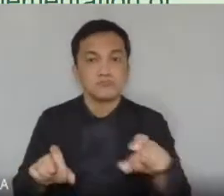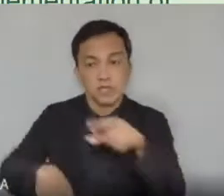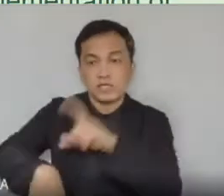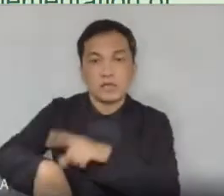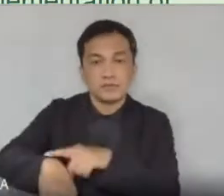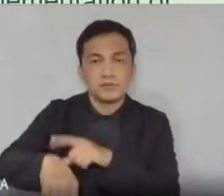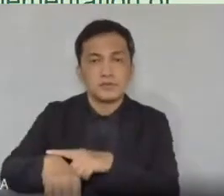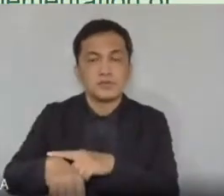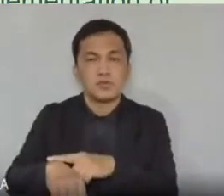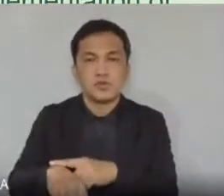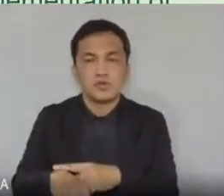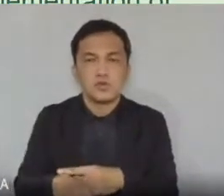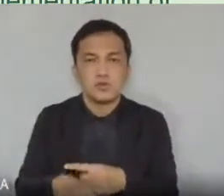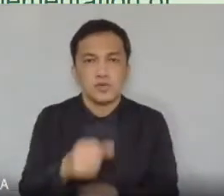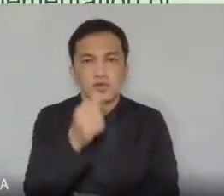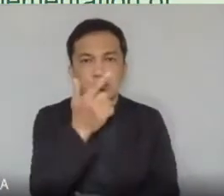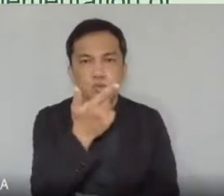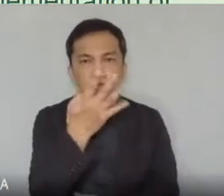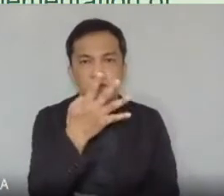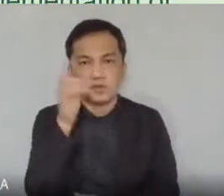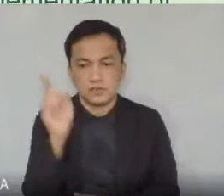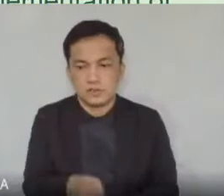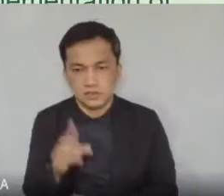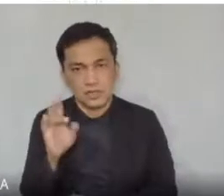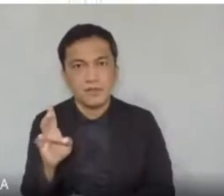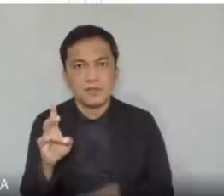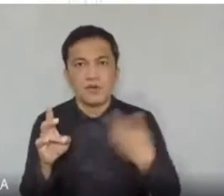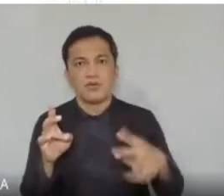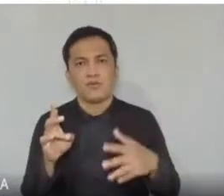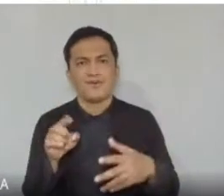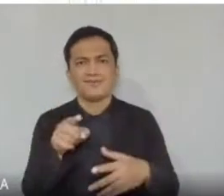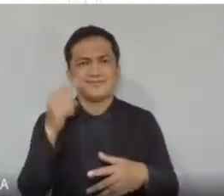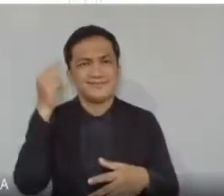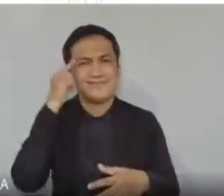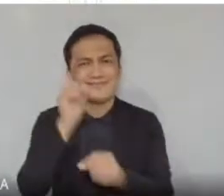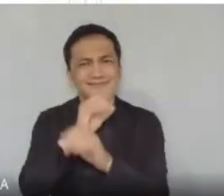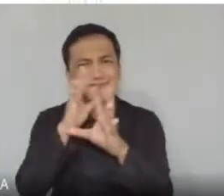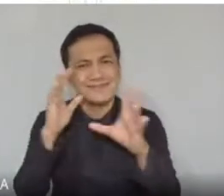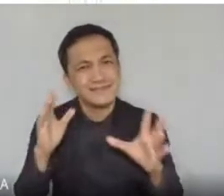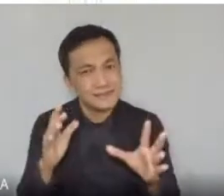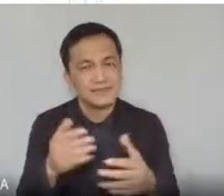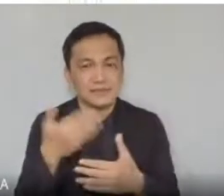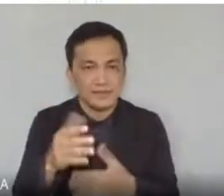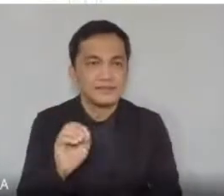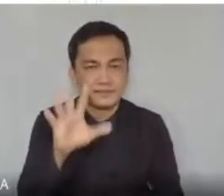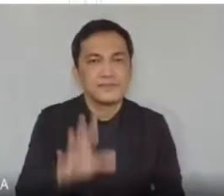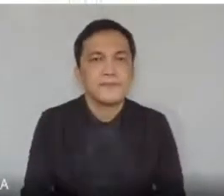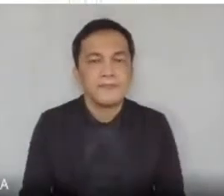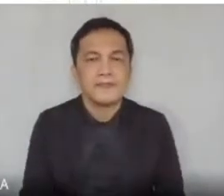been possible if we did not work with multiple partners. So these partners were